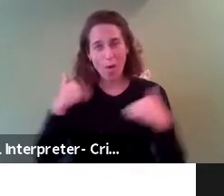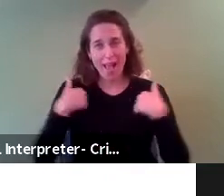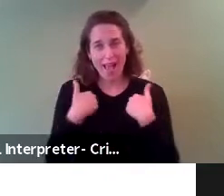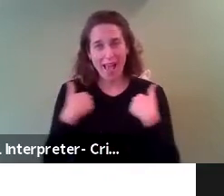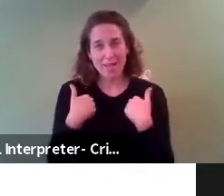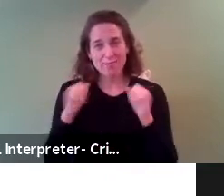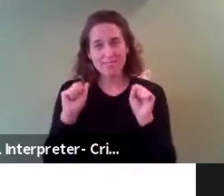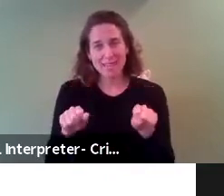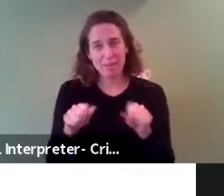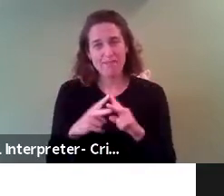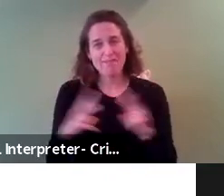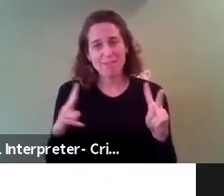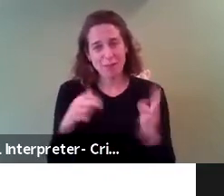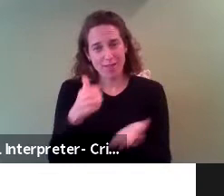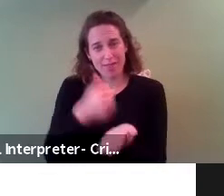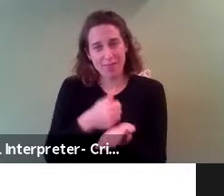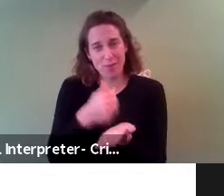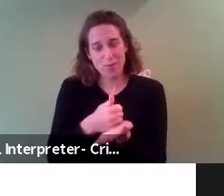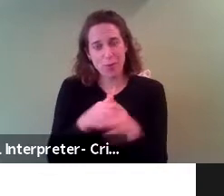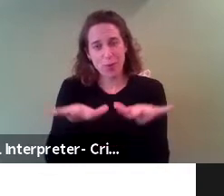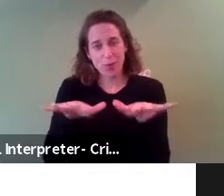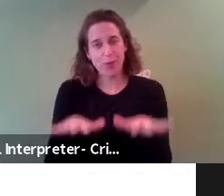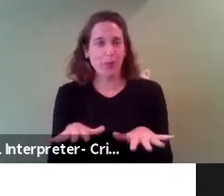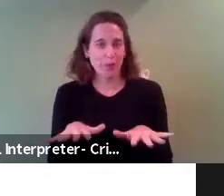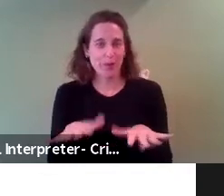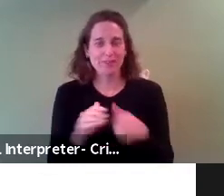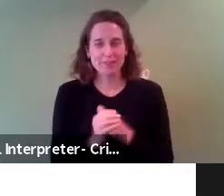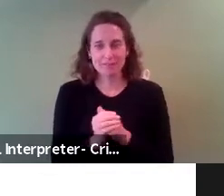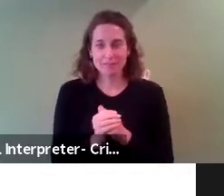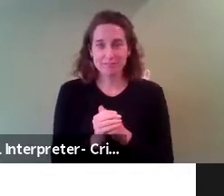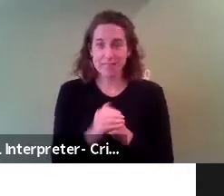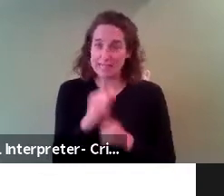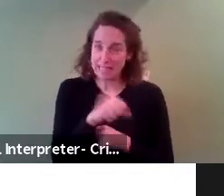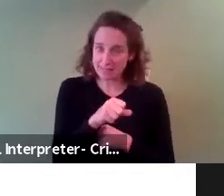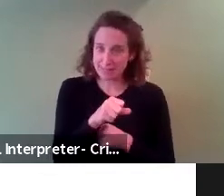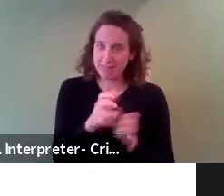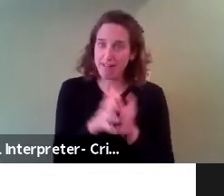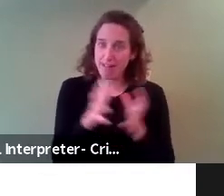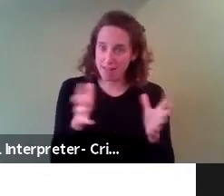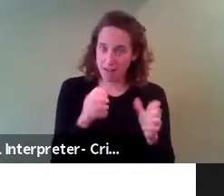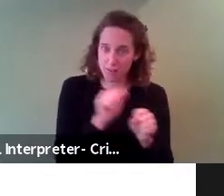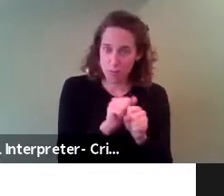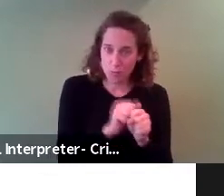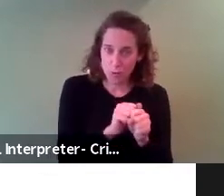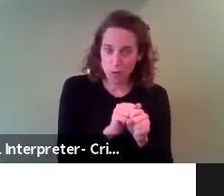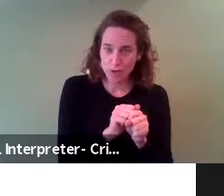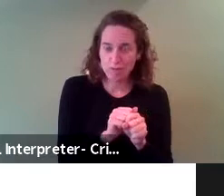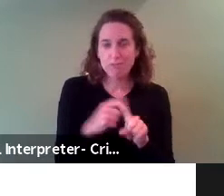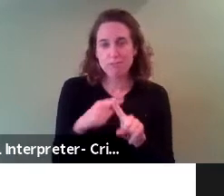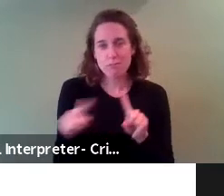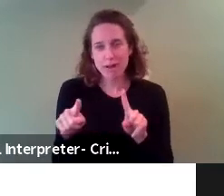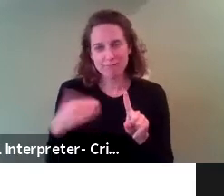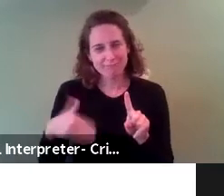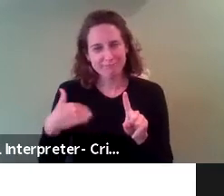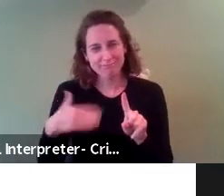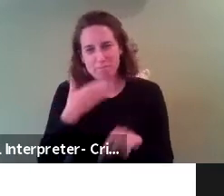therapeutic. And I have to say, it's a lot of work to have a kitten, but it's a lot. It really is one of the best things